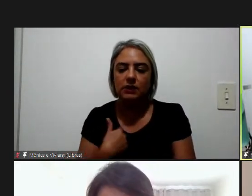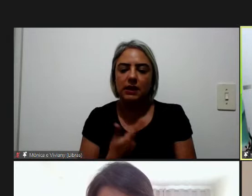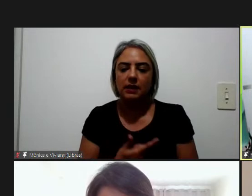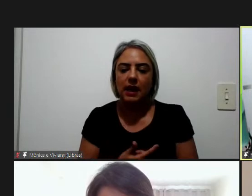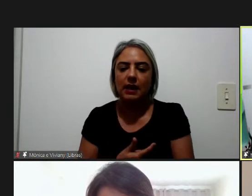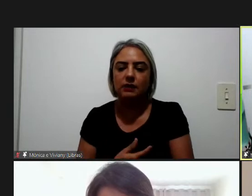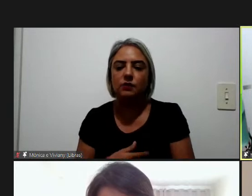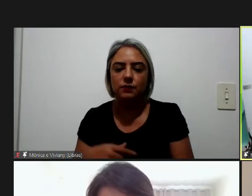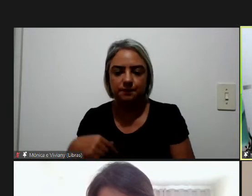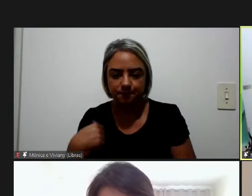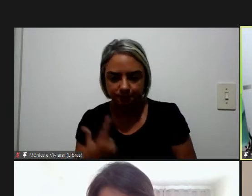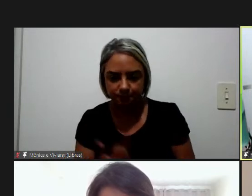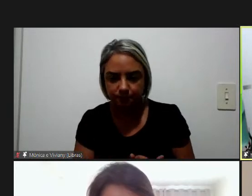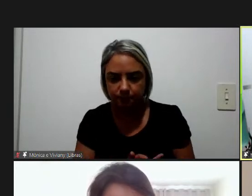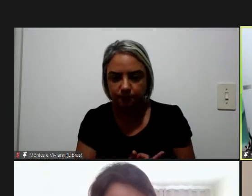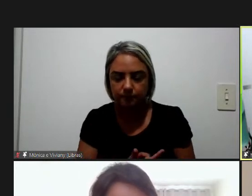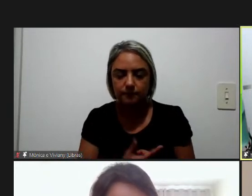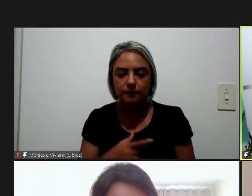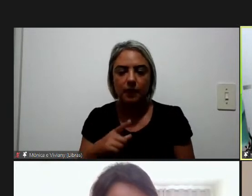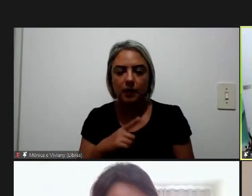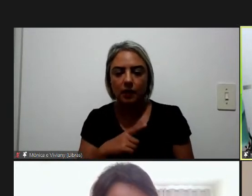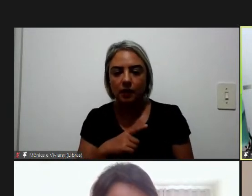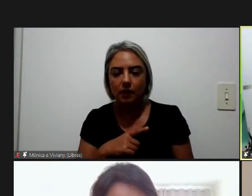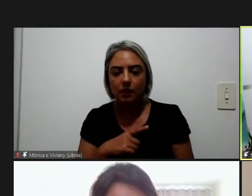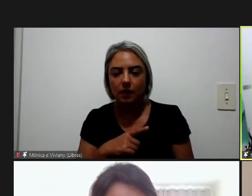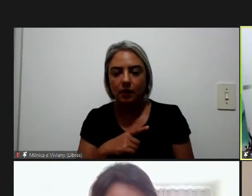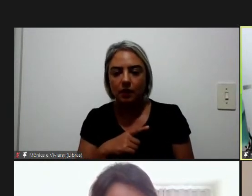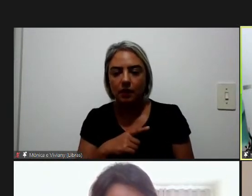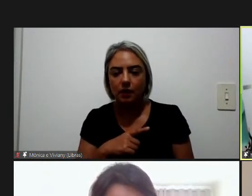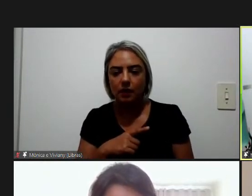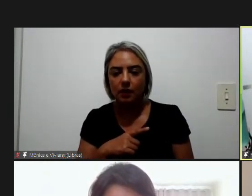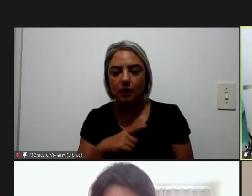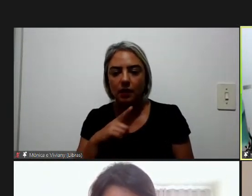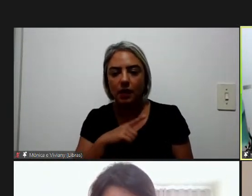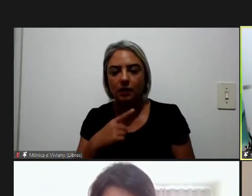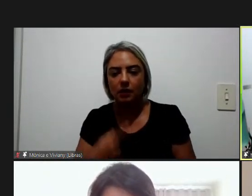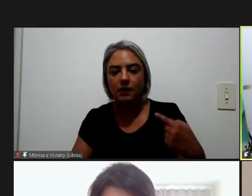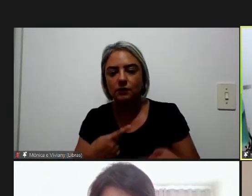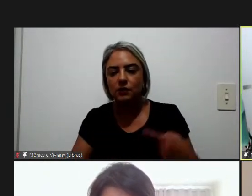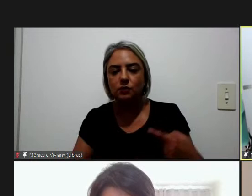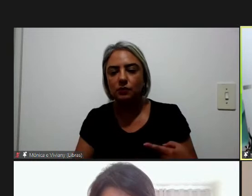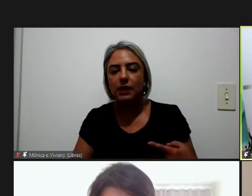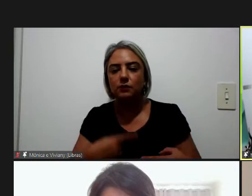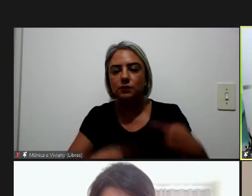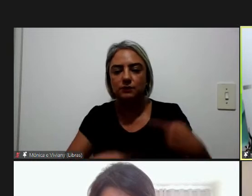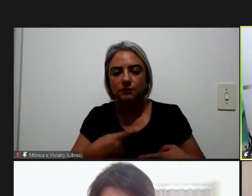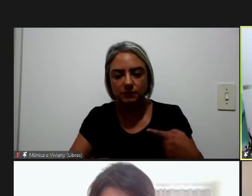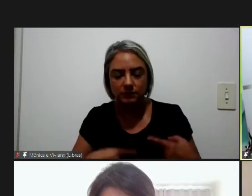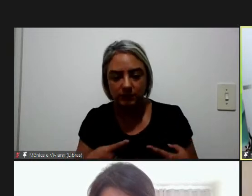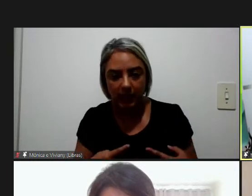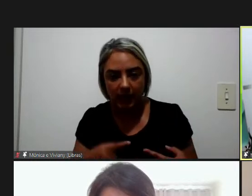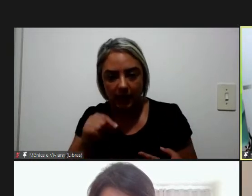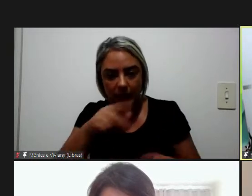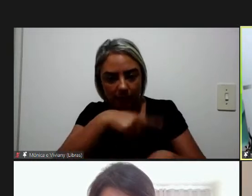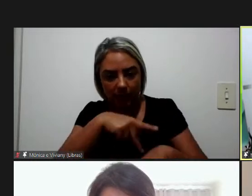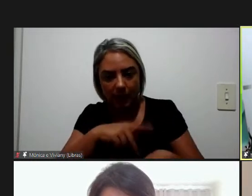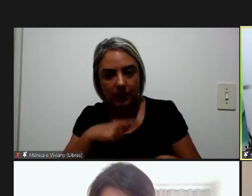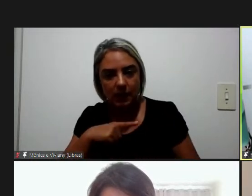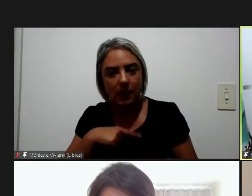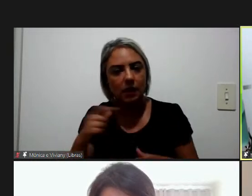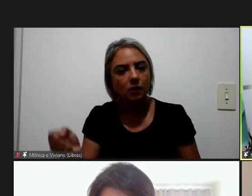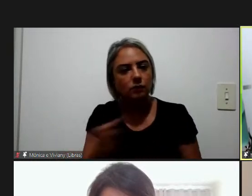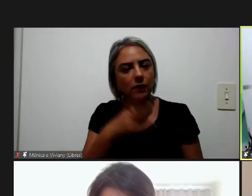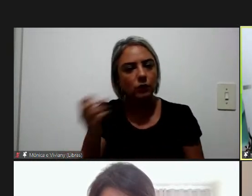and nutrition, I would like to highlight some points mentioned by Dr. Peter. We have a policy here